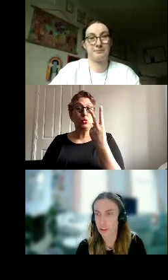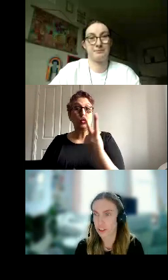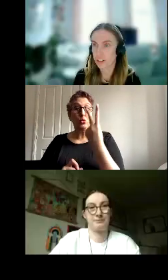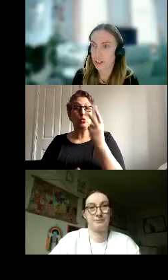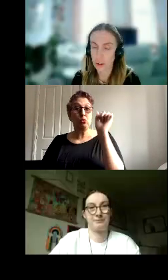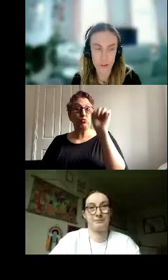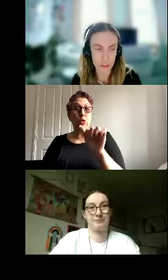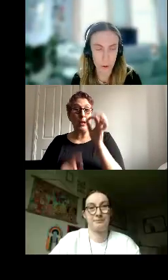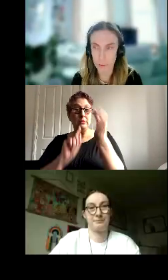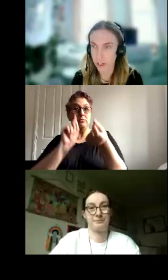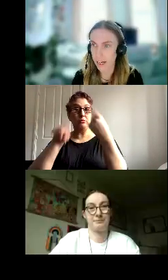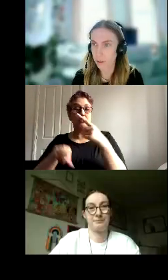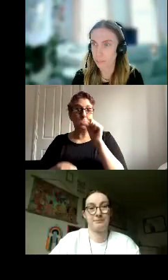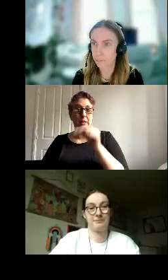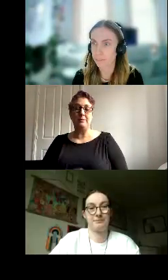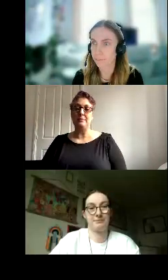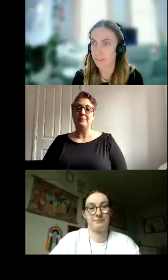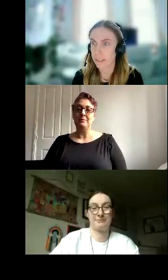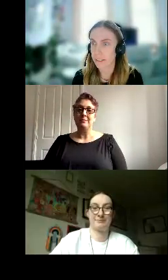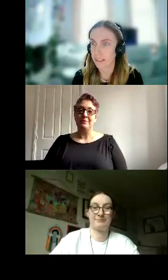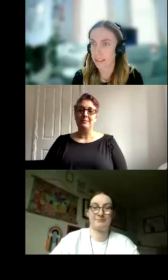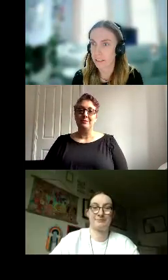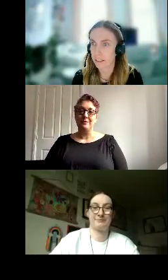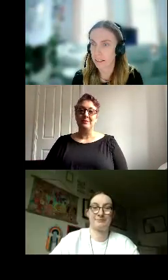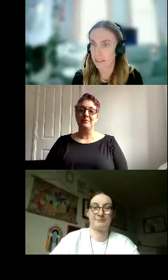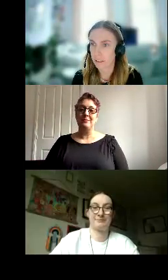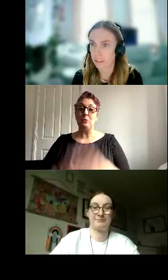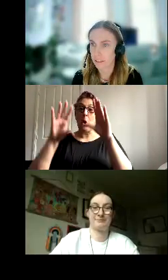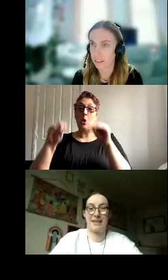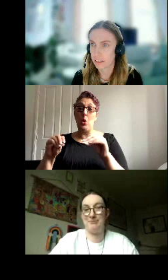So I'm just going to close the poll now.